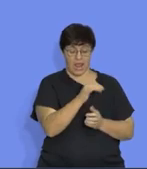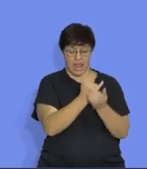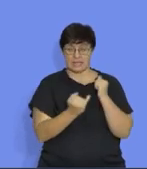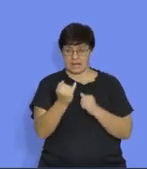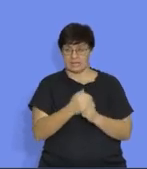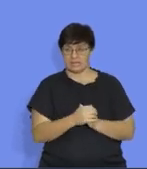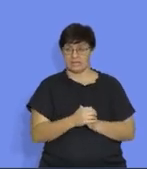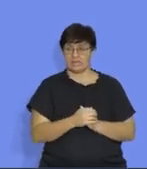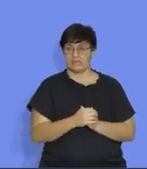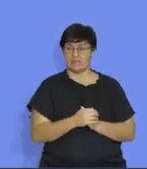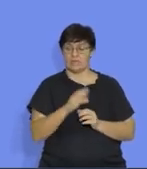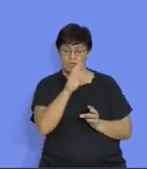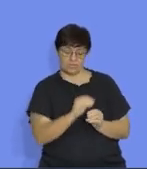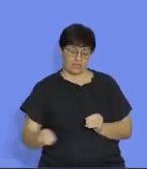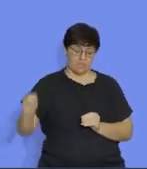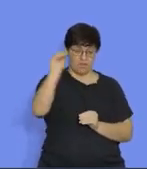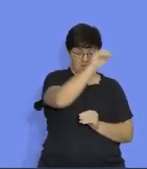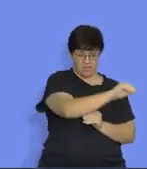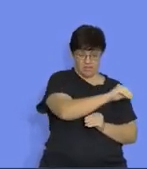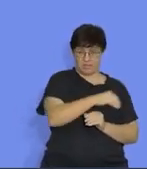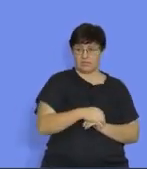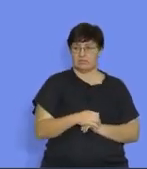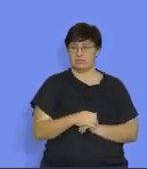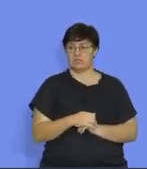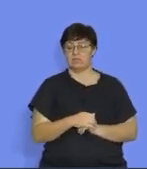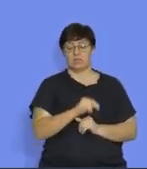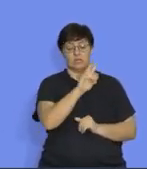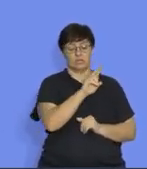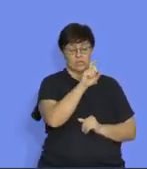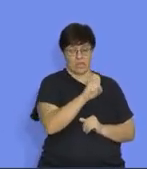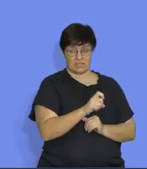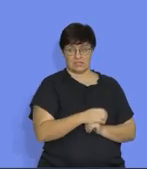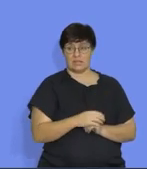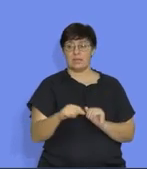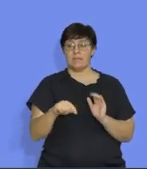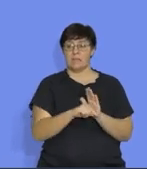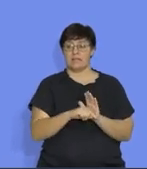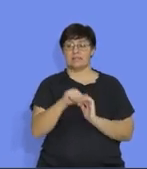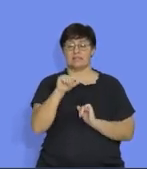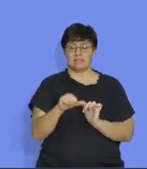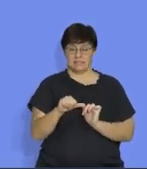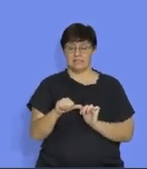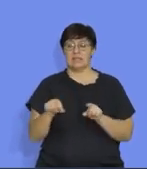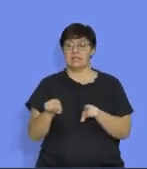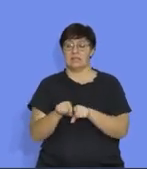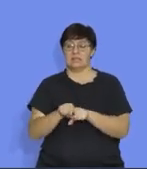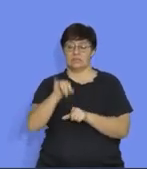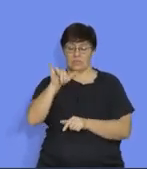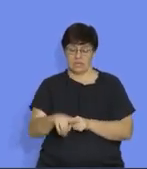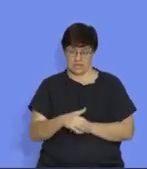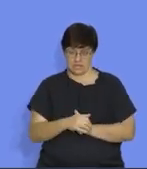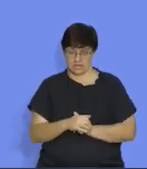taking this negative x over. So I'm going to have that 2x minus 6 is equal